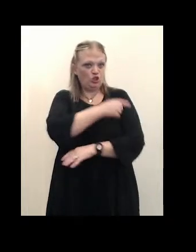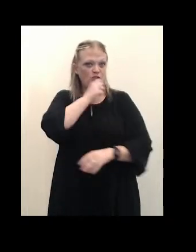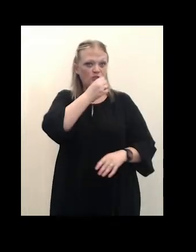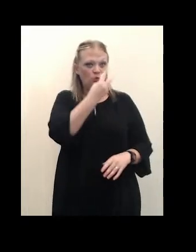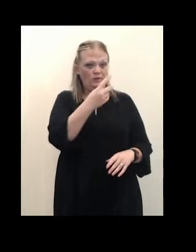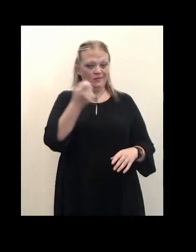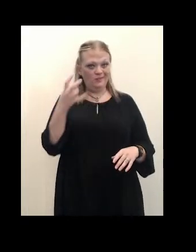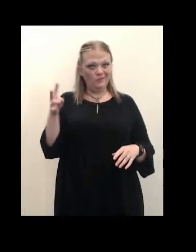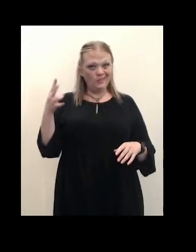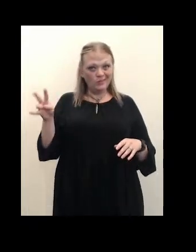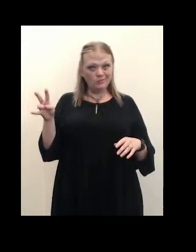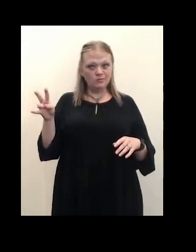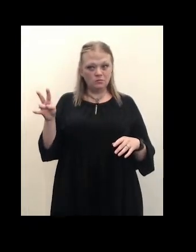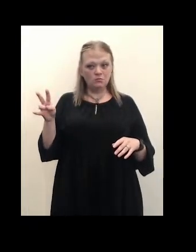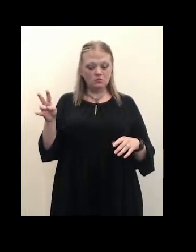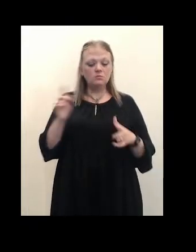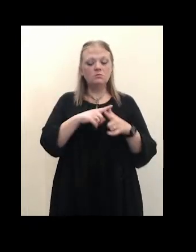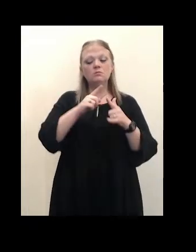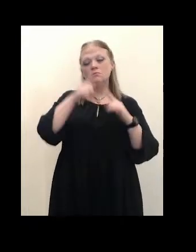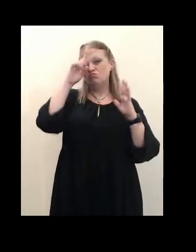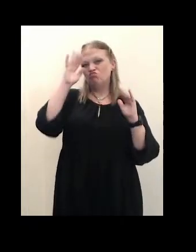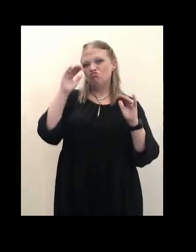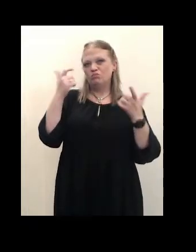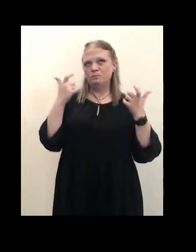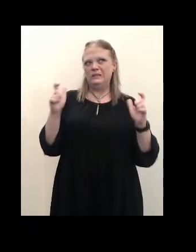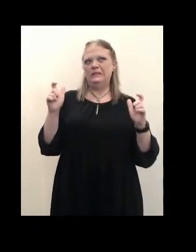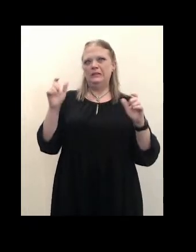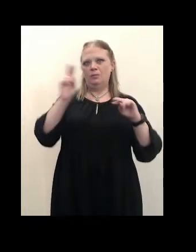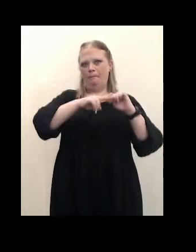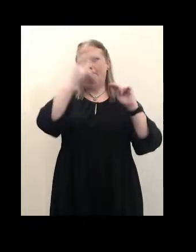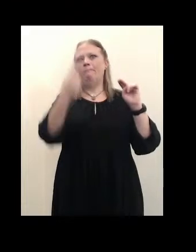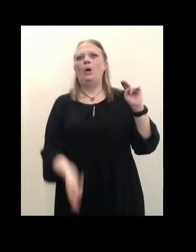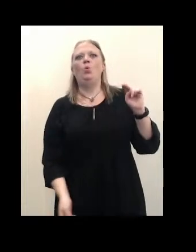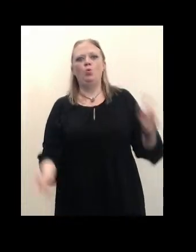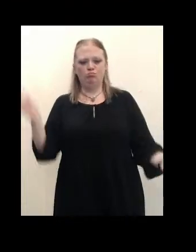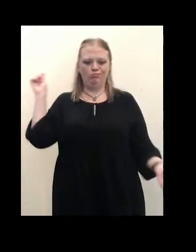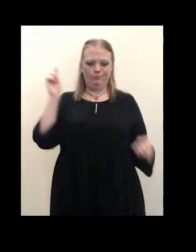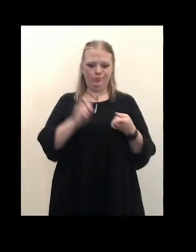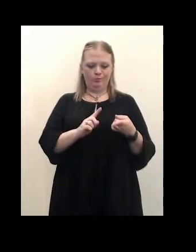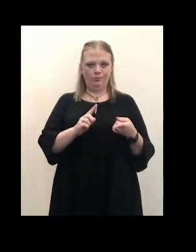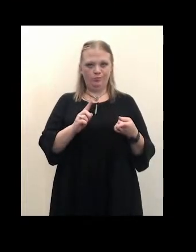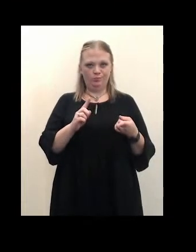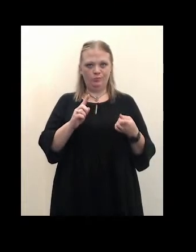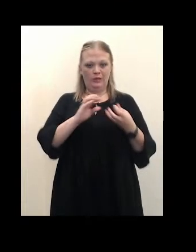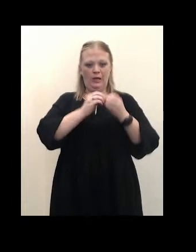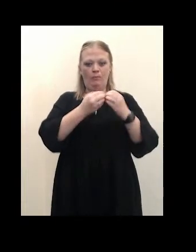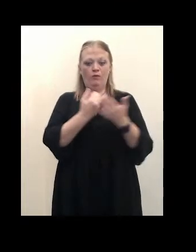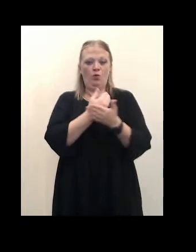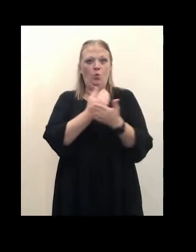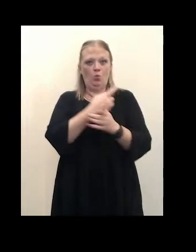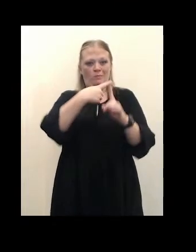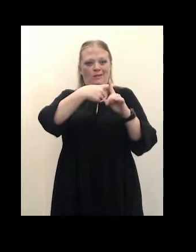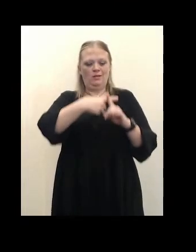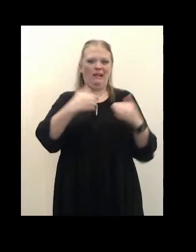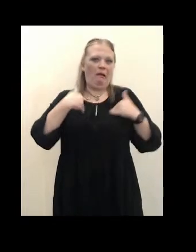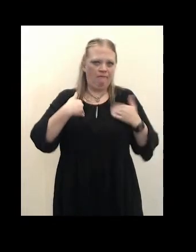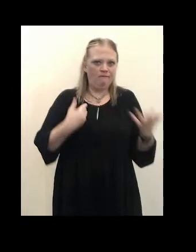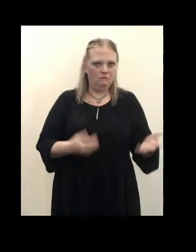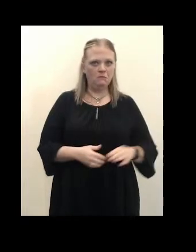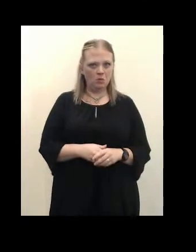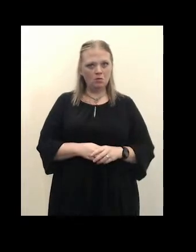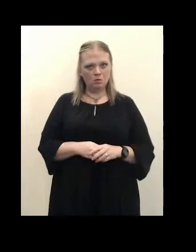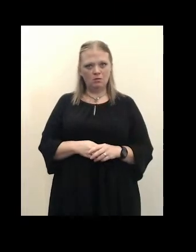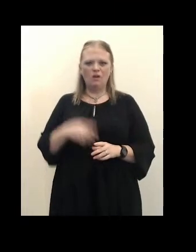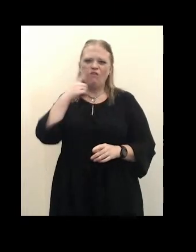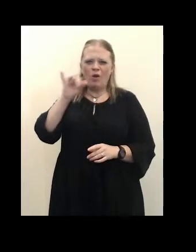category, we expect a tremendous drop in the number of new cases in that age group. And this just kind of